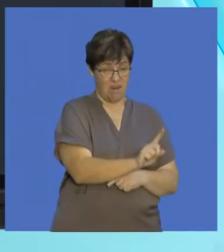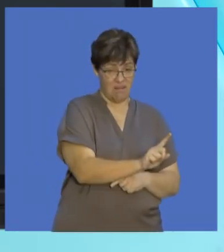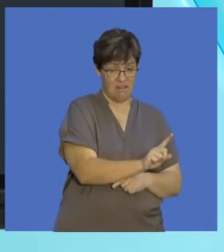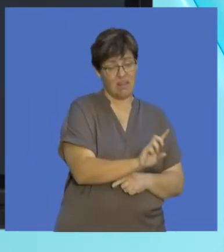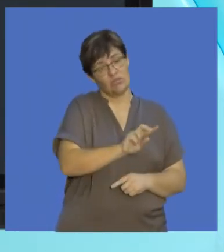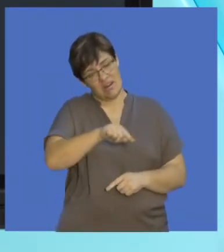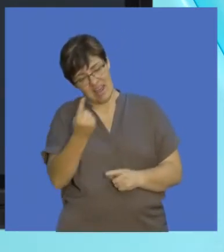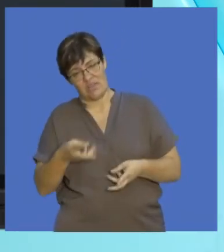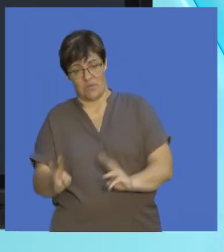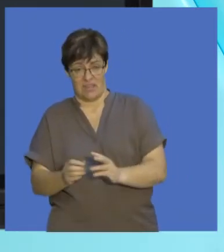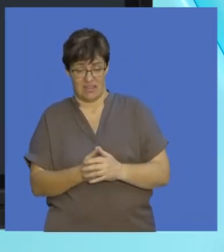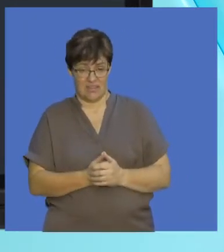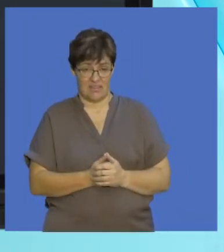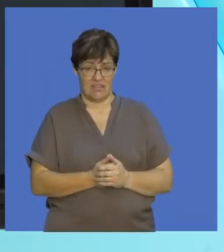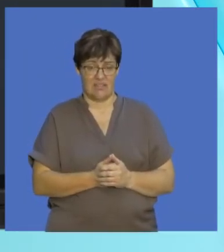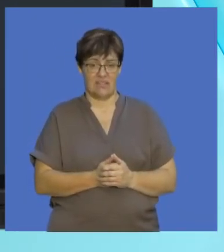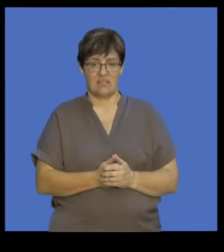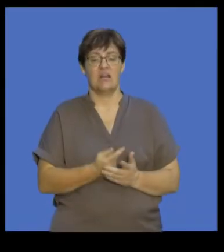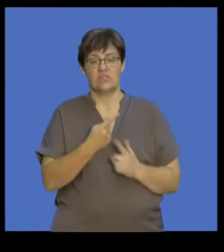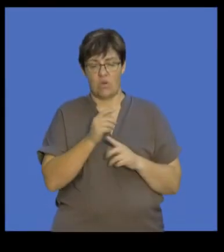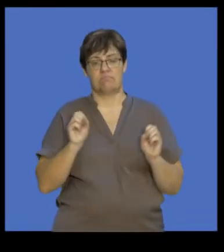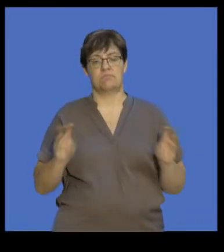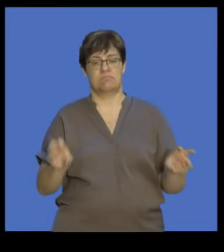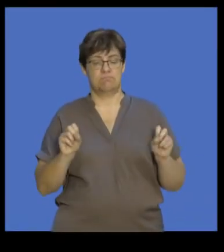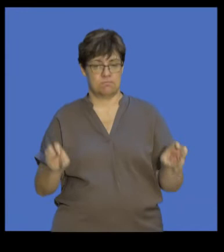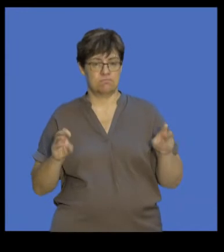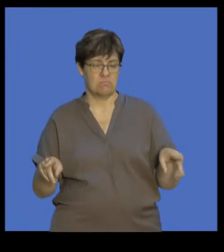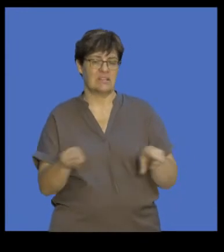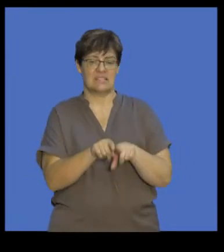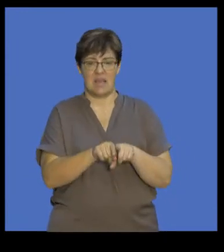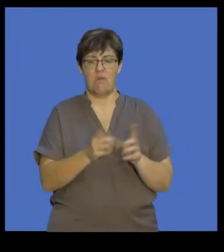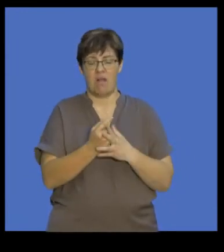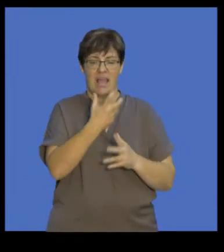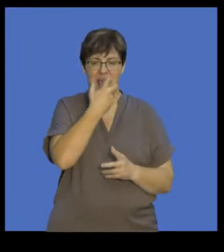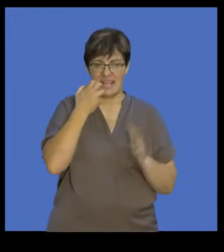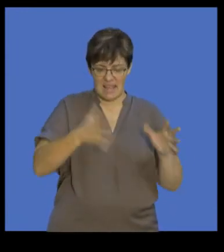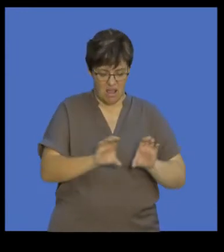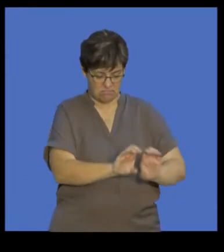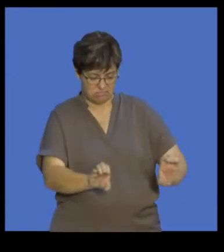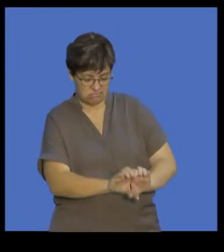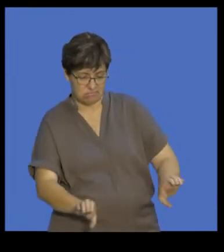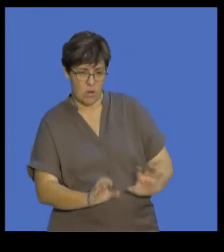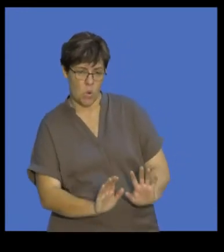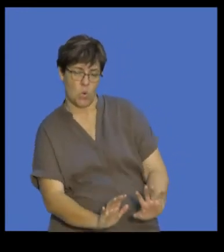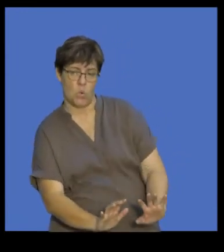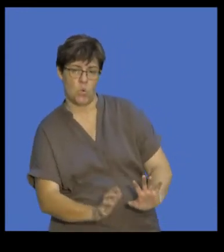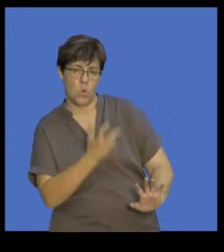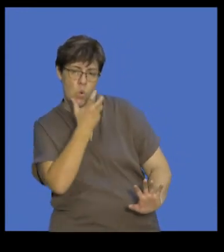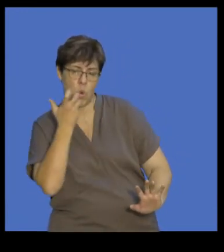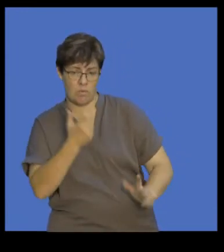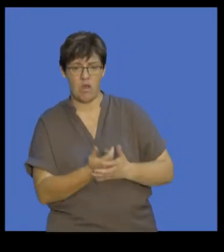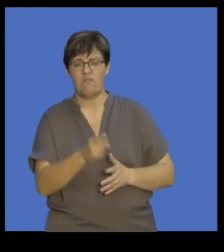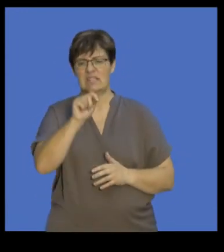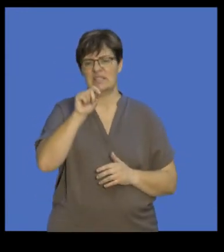from one form to the other. So we can talk of a speaker as well as an example, a heater, But in real life, we talk